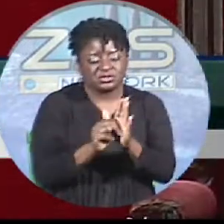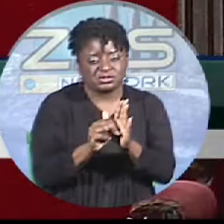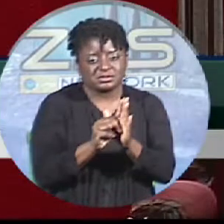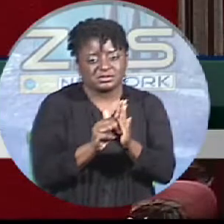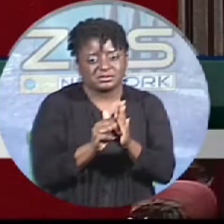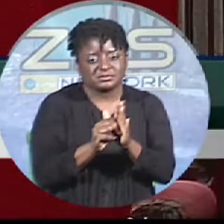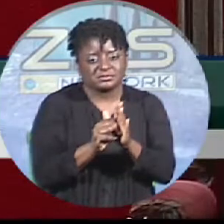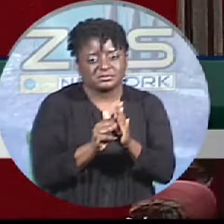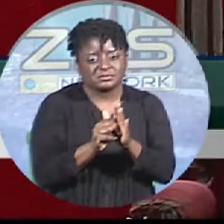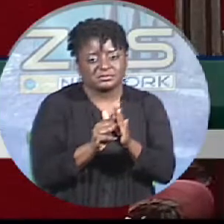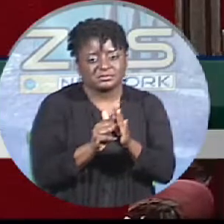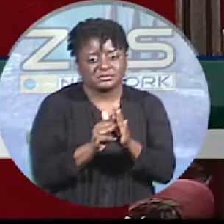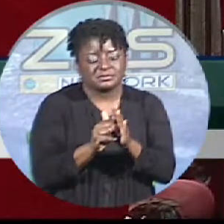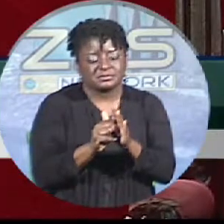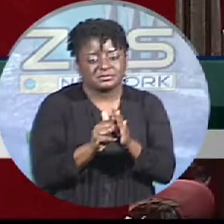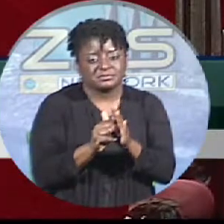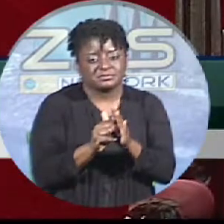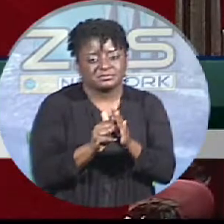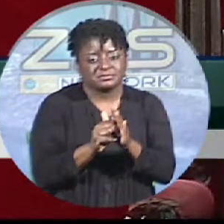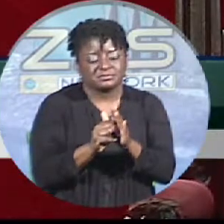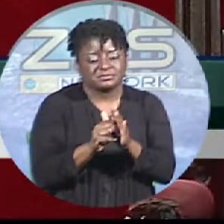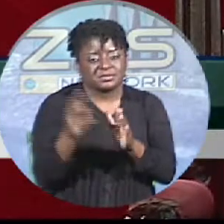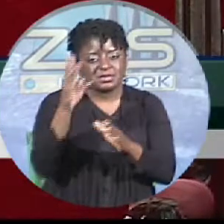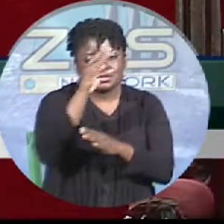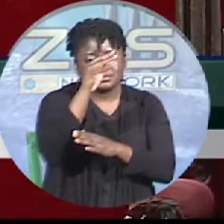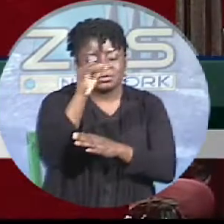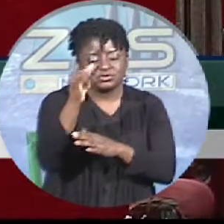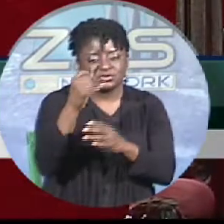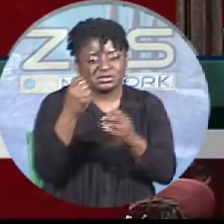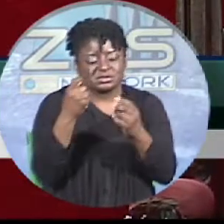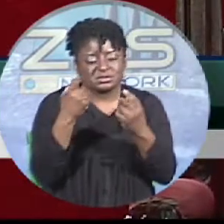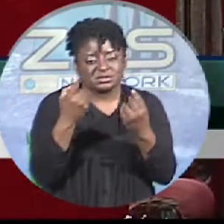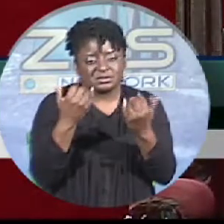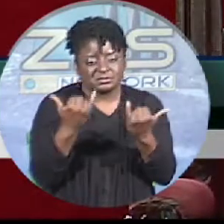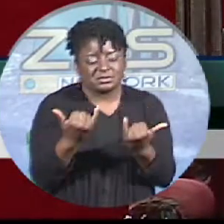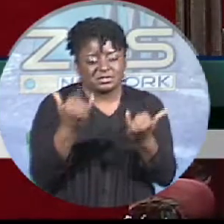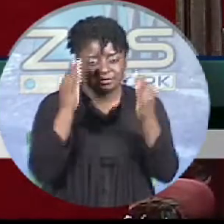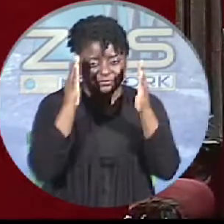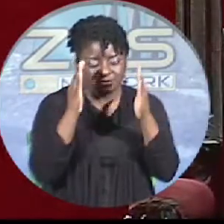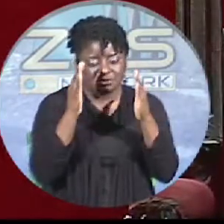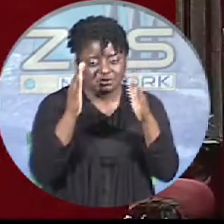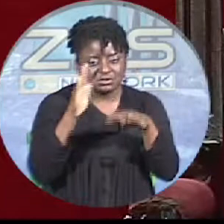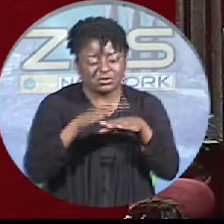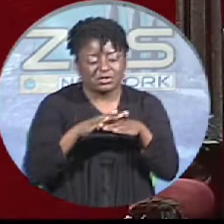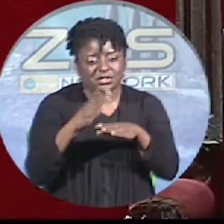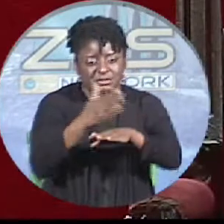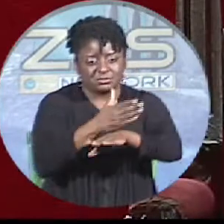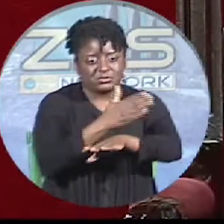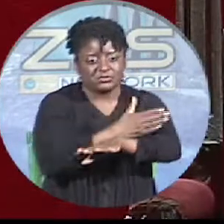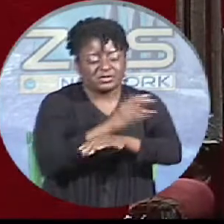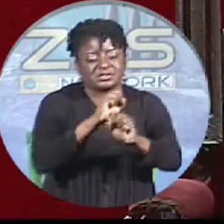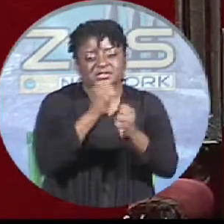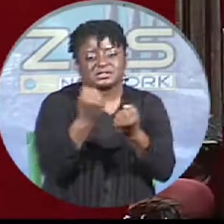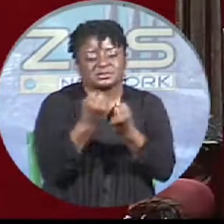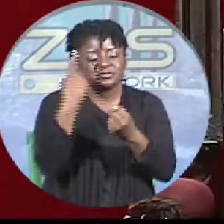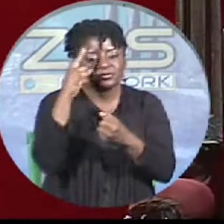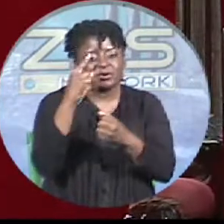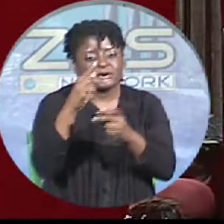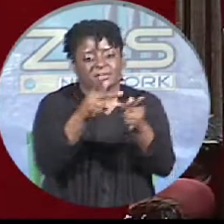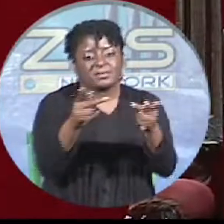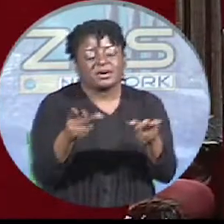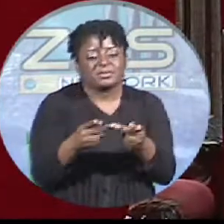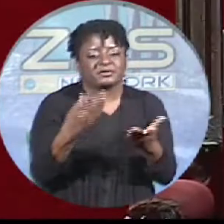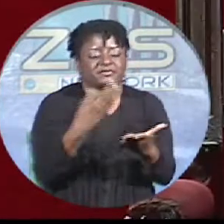Act. In this regard, the ministry's immediate focus on improving its systems for public finance